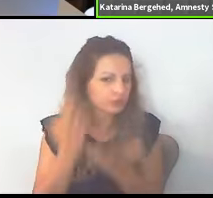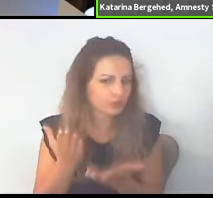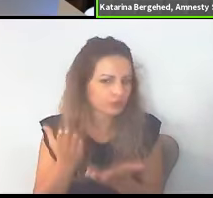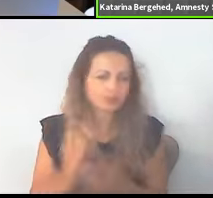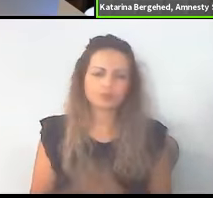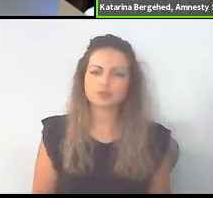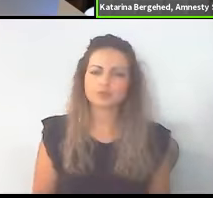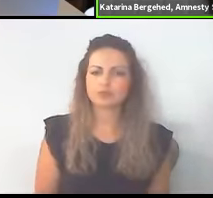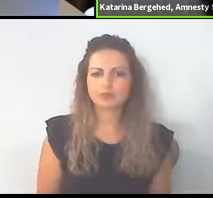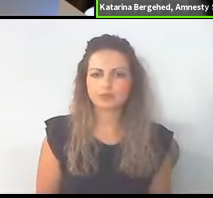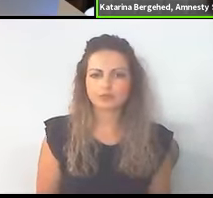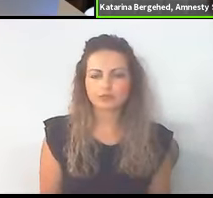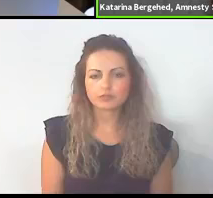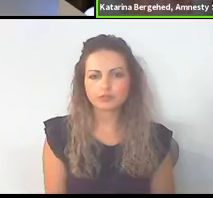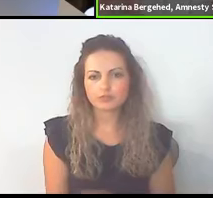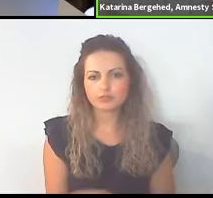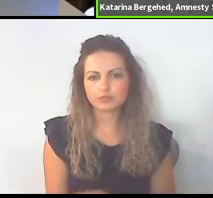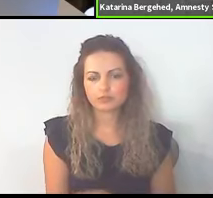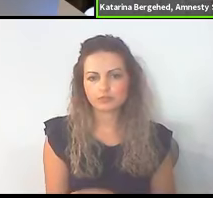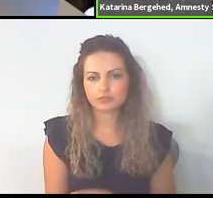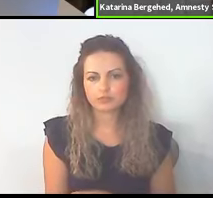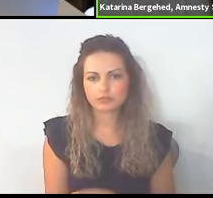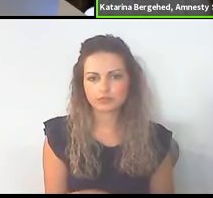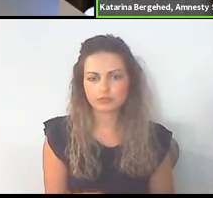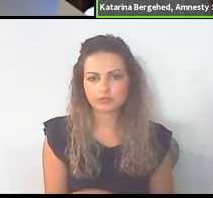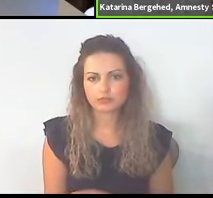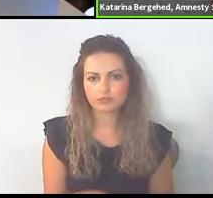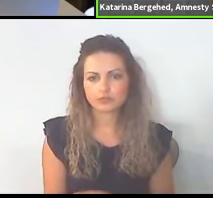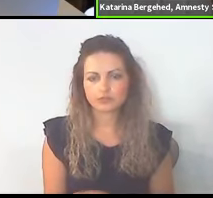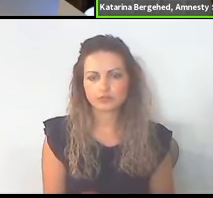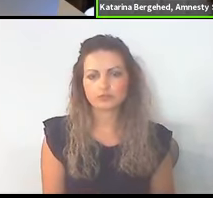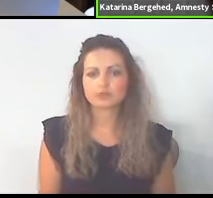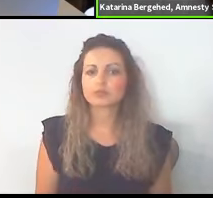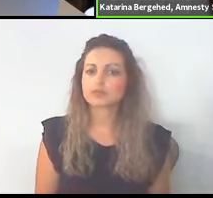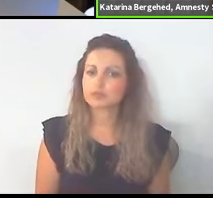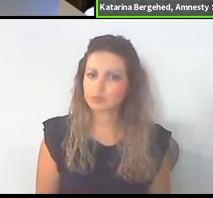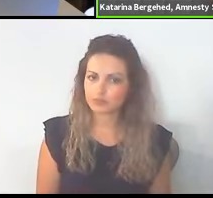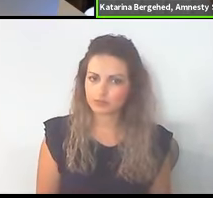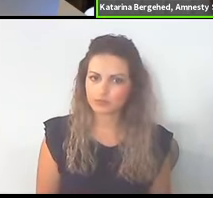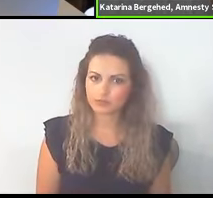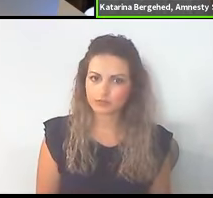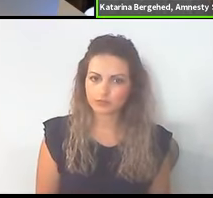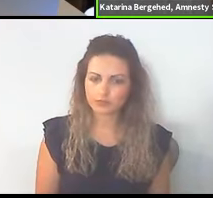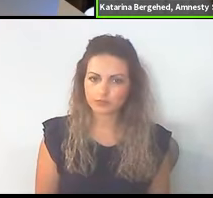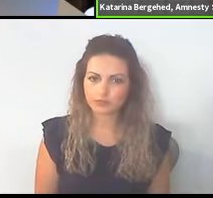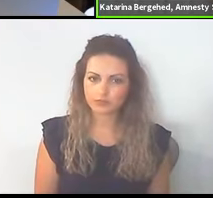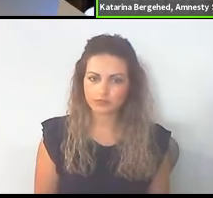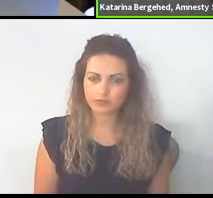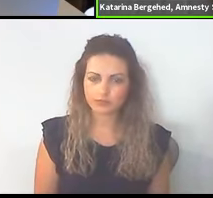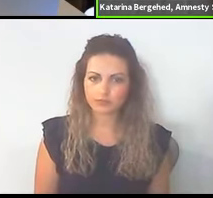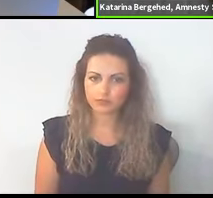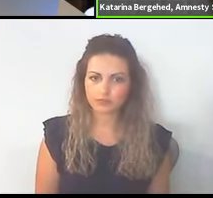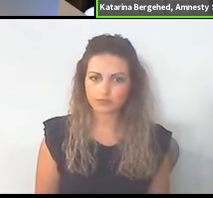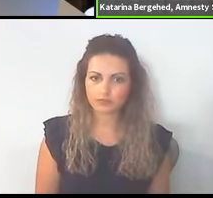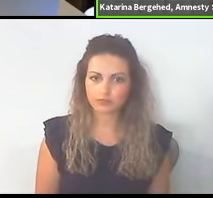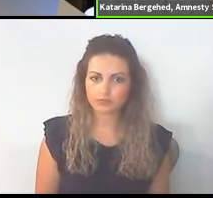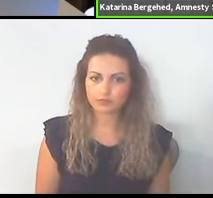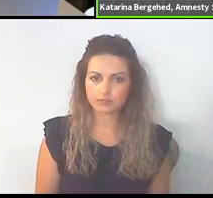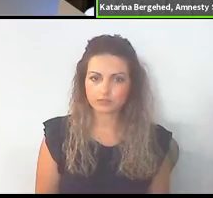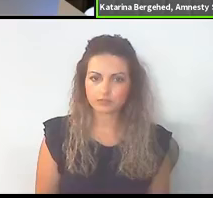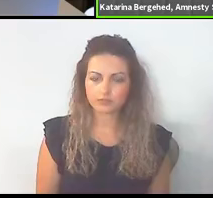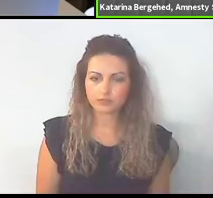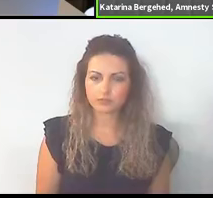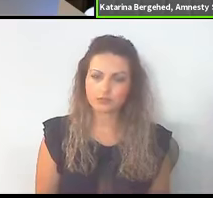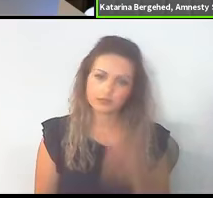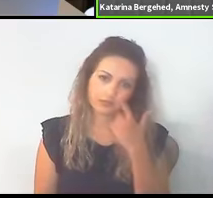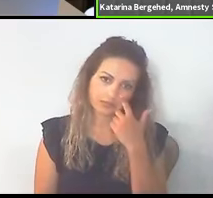Amnesty International started a global campaign to stop violence against women. And for the very